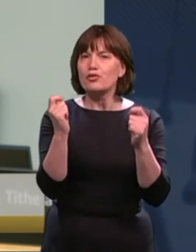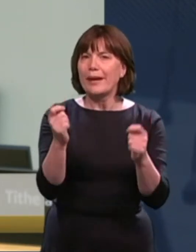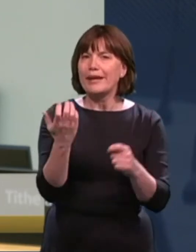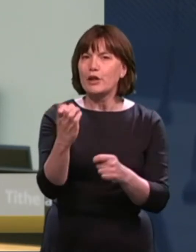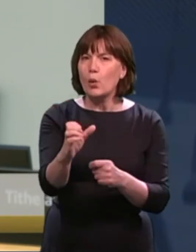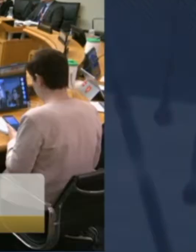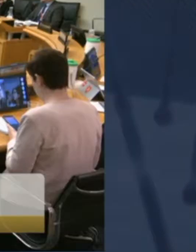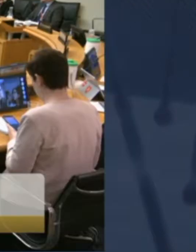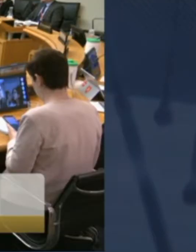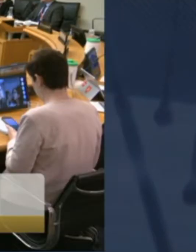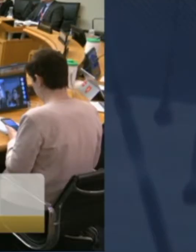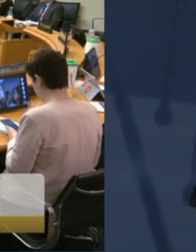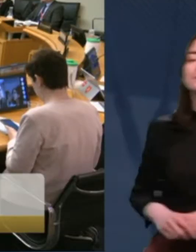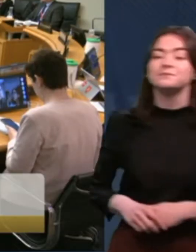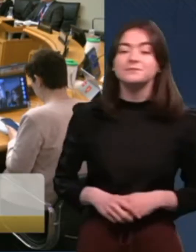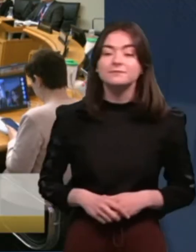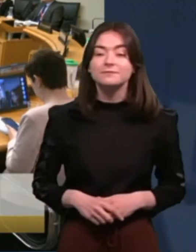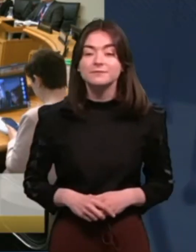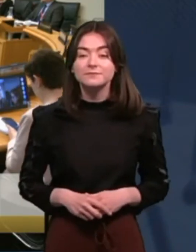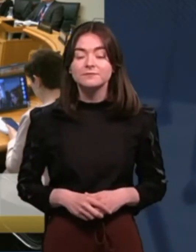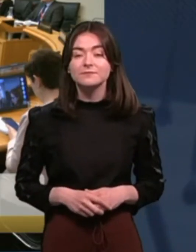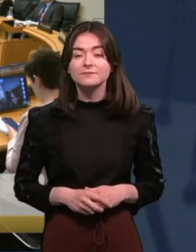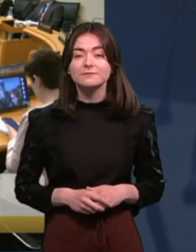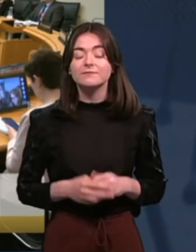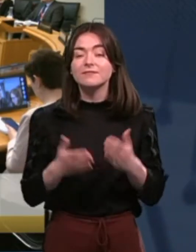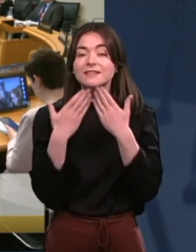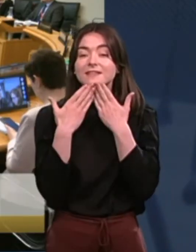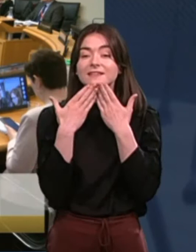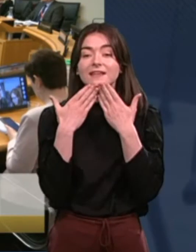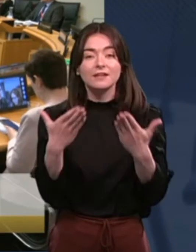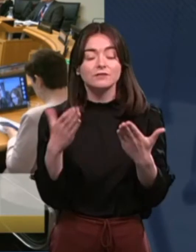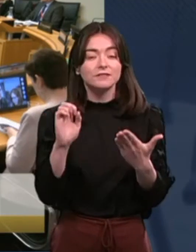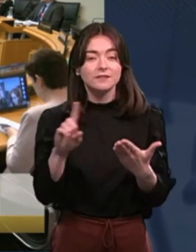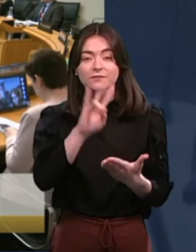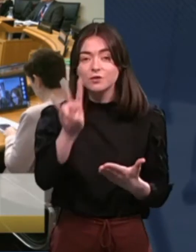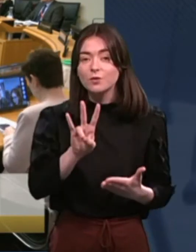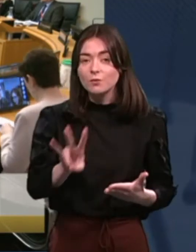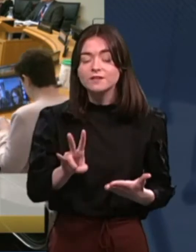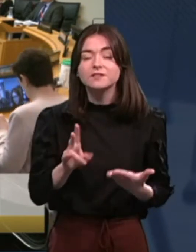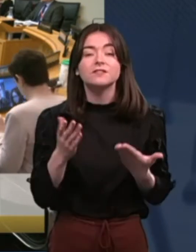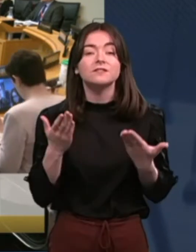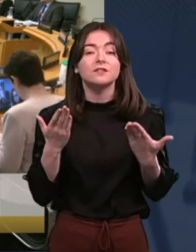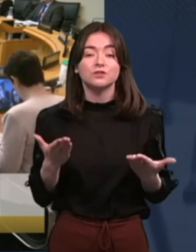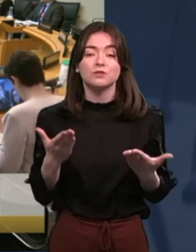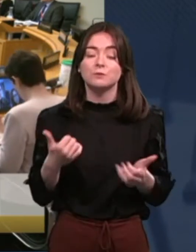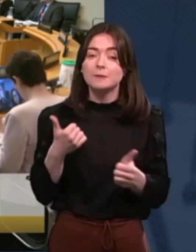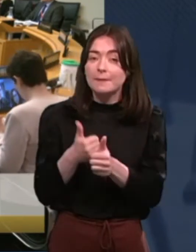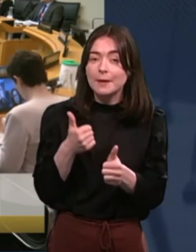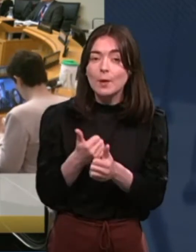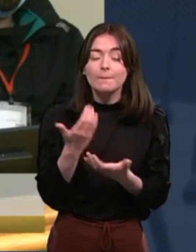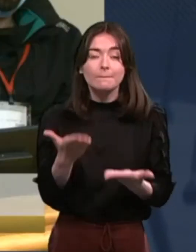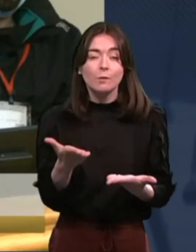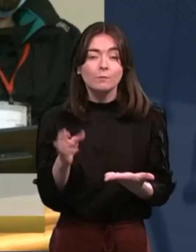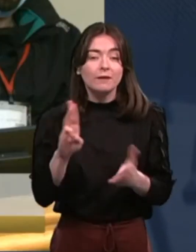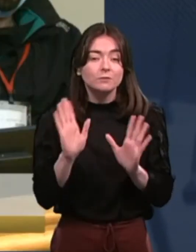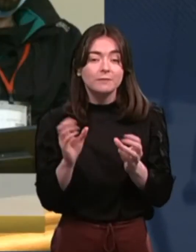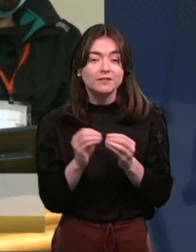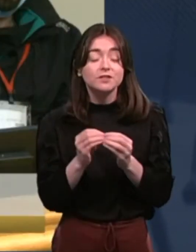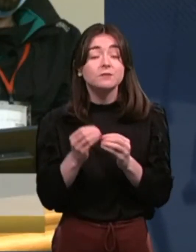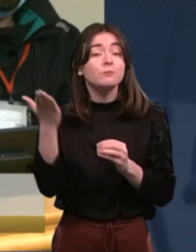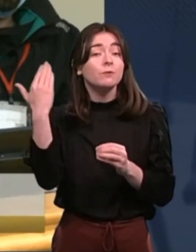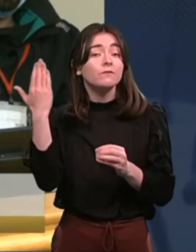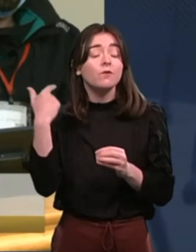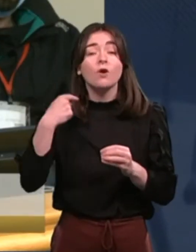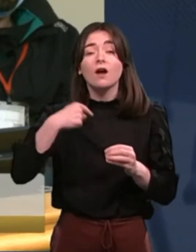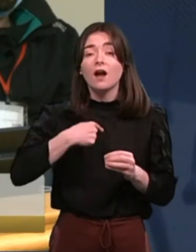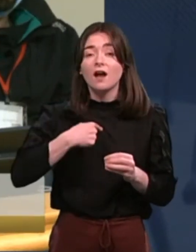helped you? Deputy Kearns, for your questions, and just to, you know, I suppose to copper fasten what Patrick has said, in a previous life I managed a